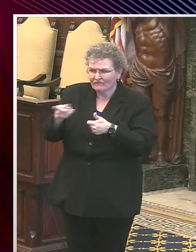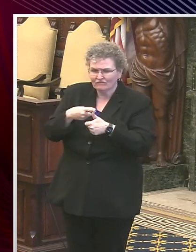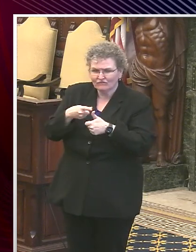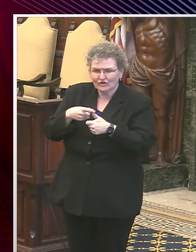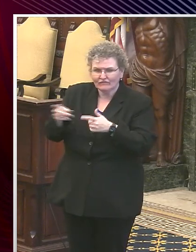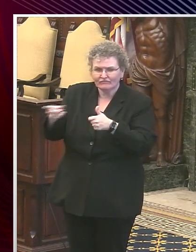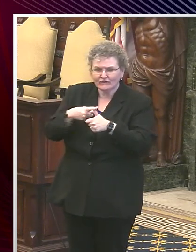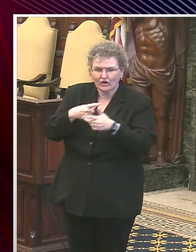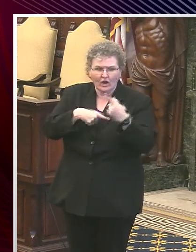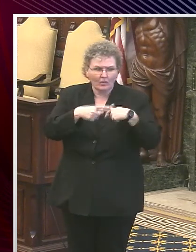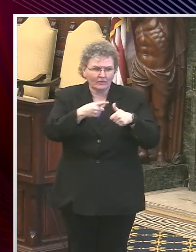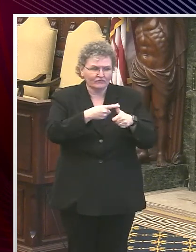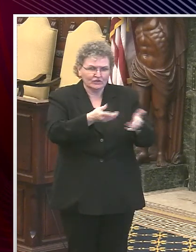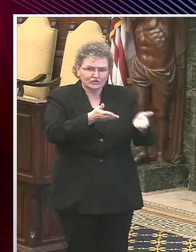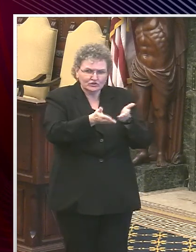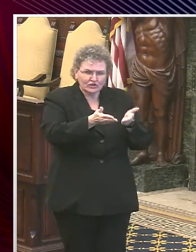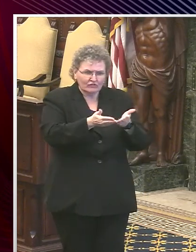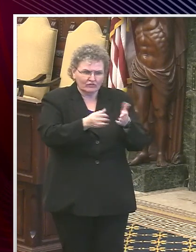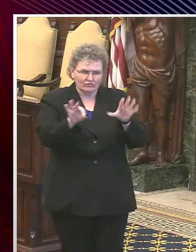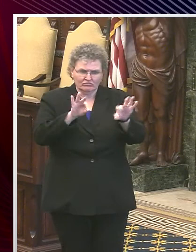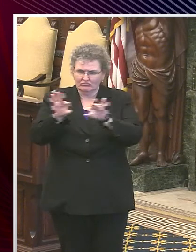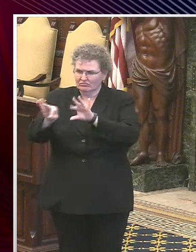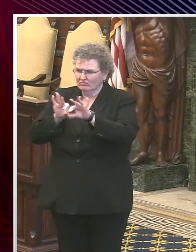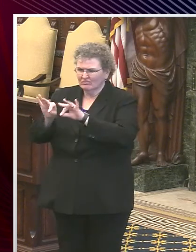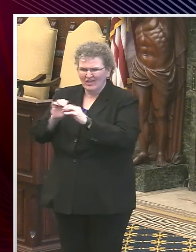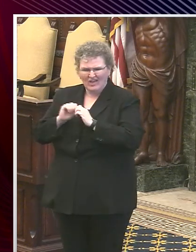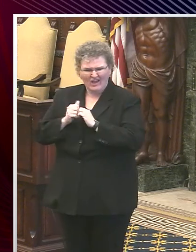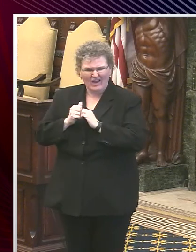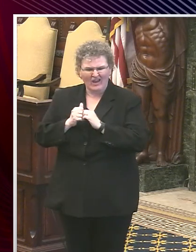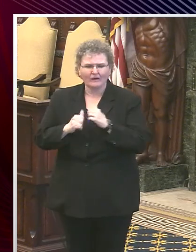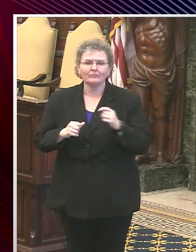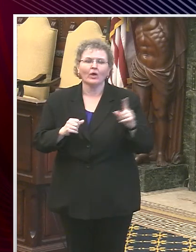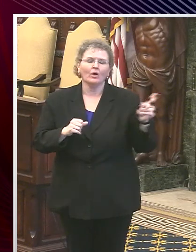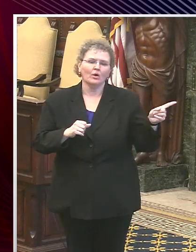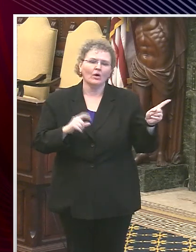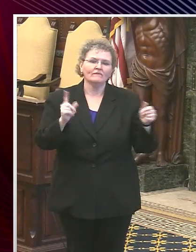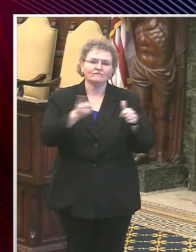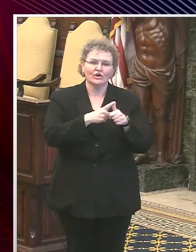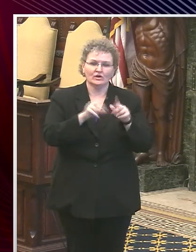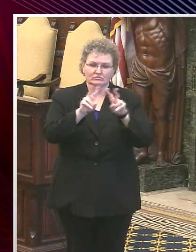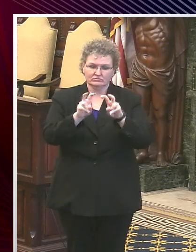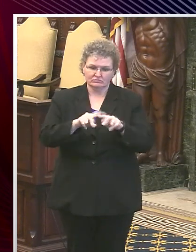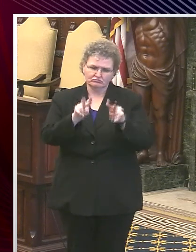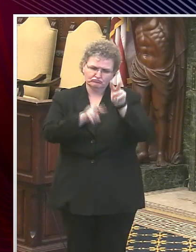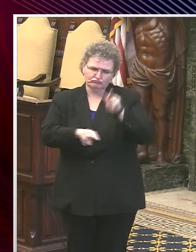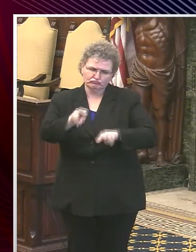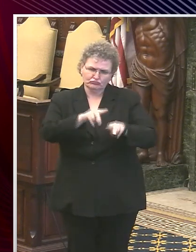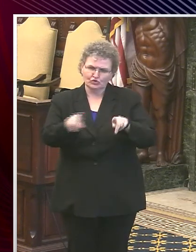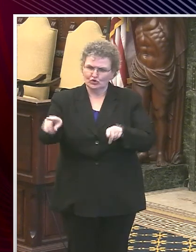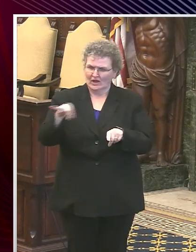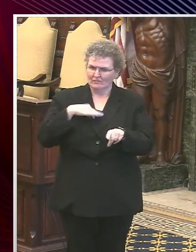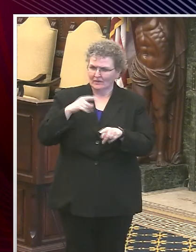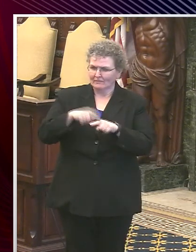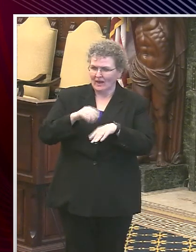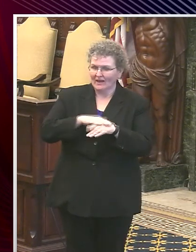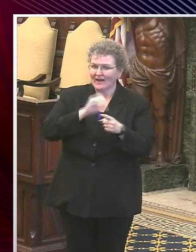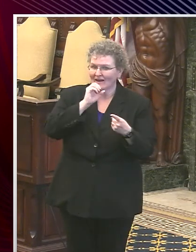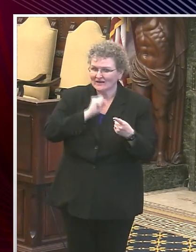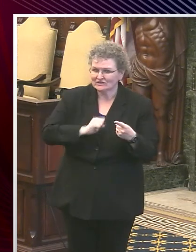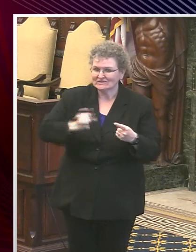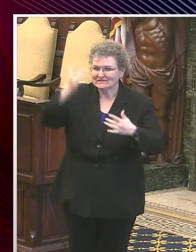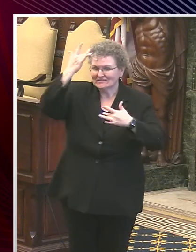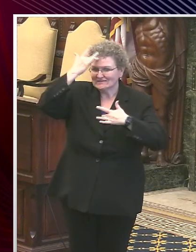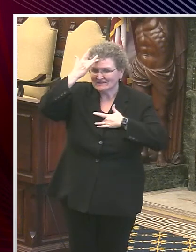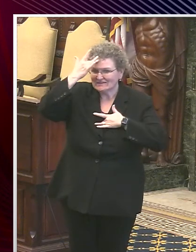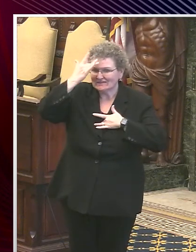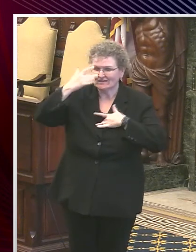serve? How does that go? So, well, first we look at people who are eligible based upon their age and medical condition. Okay, and so that's